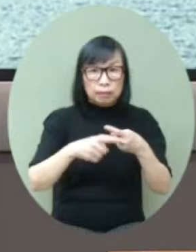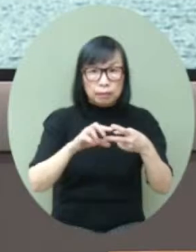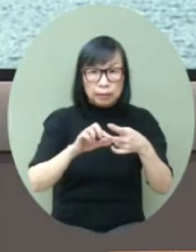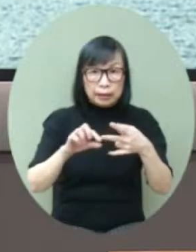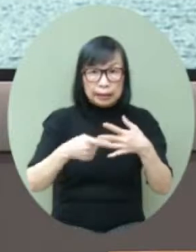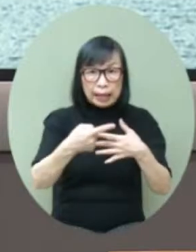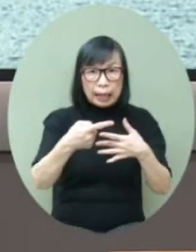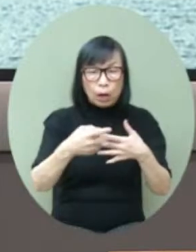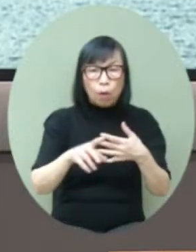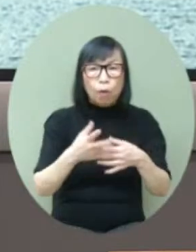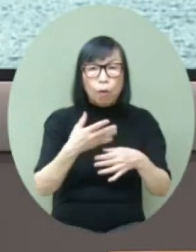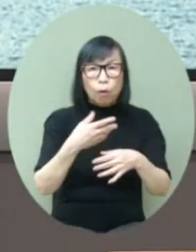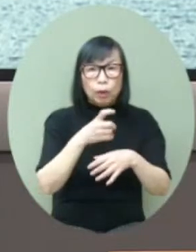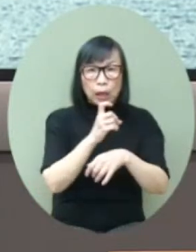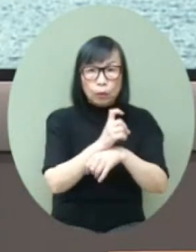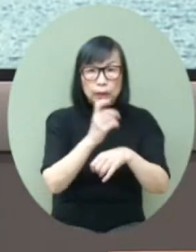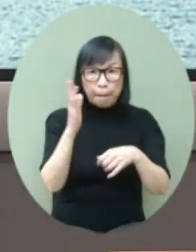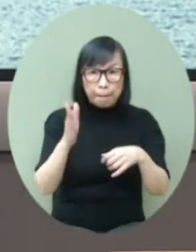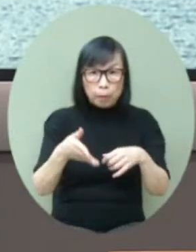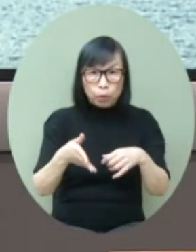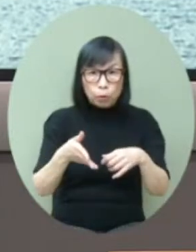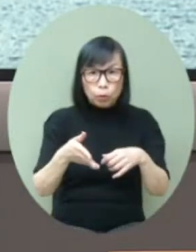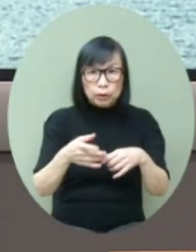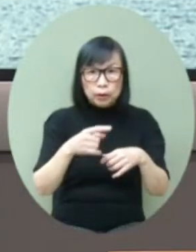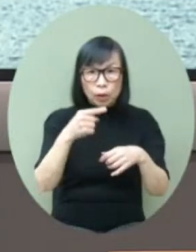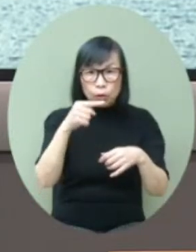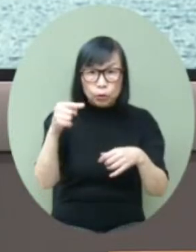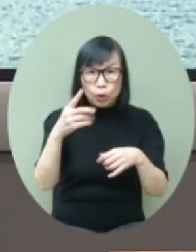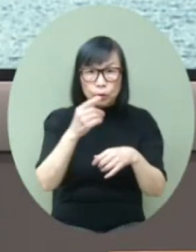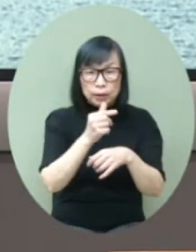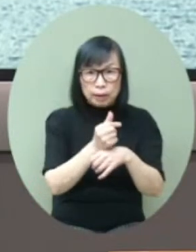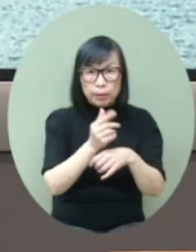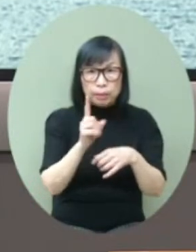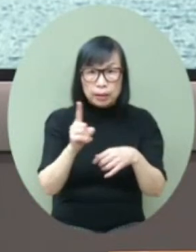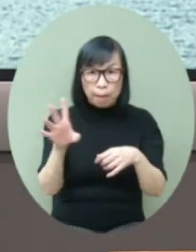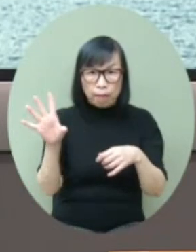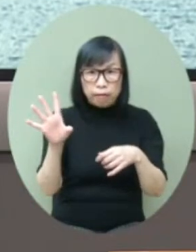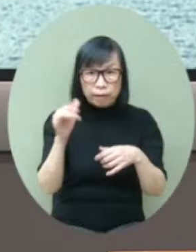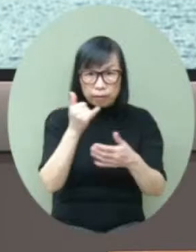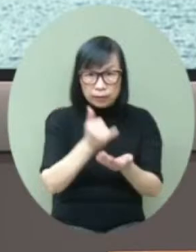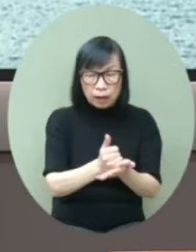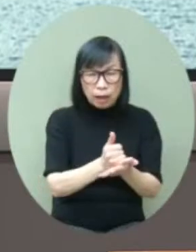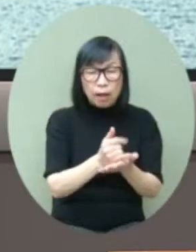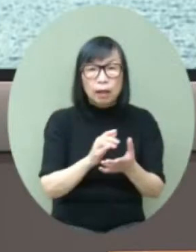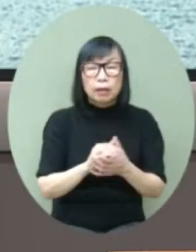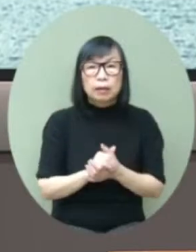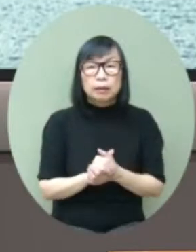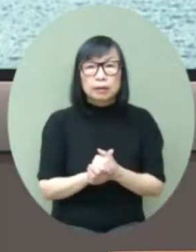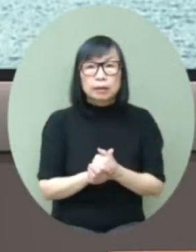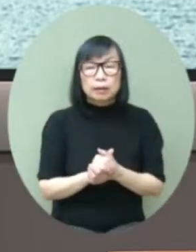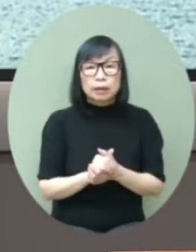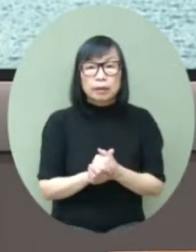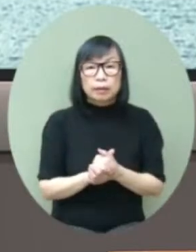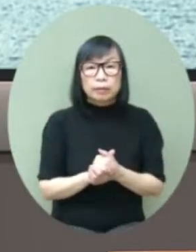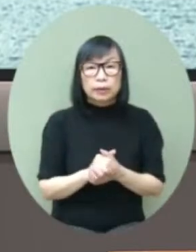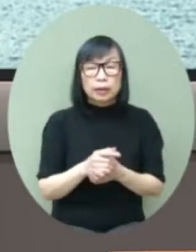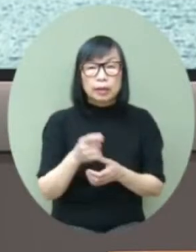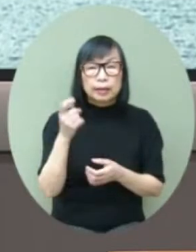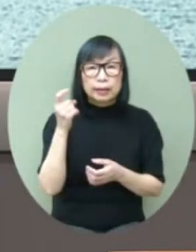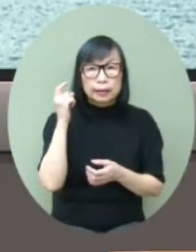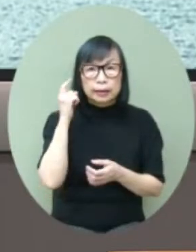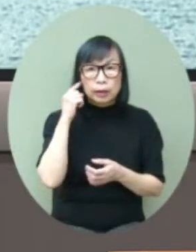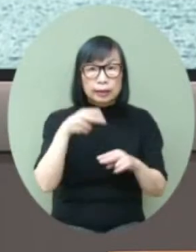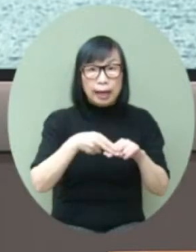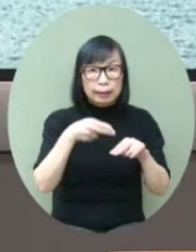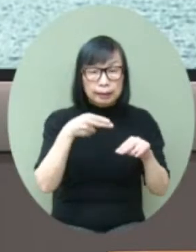the in Wan Chai. I think from 9:30 to 10:15 she was there during that time period.